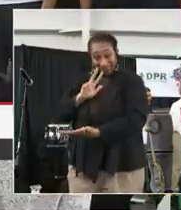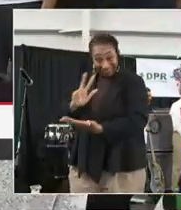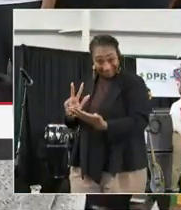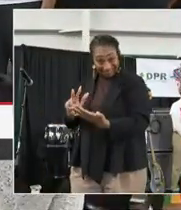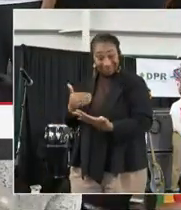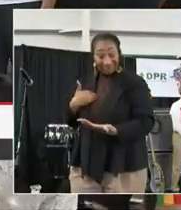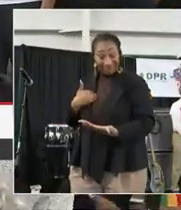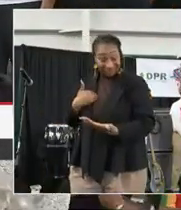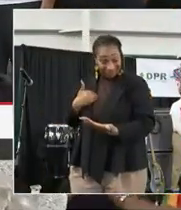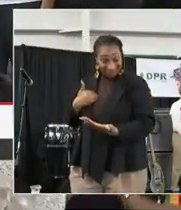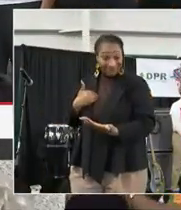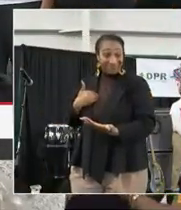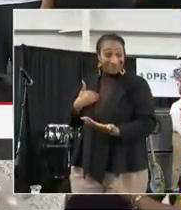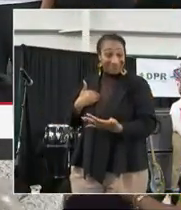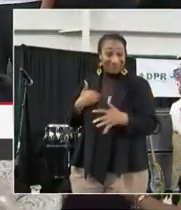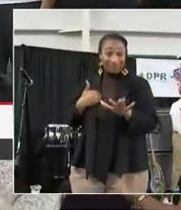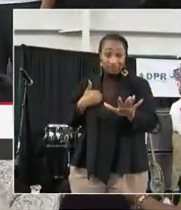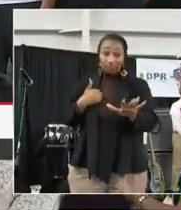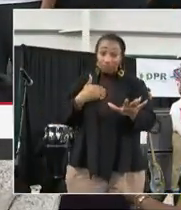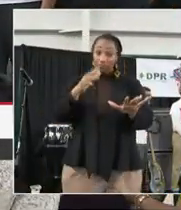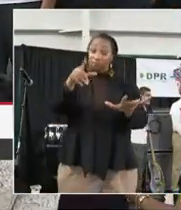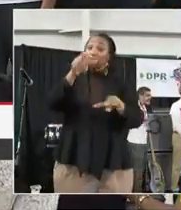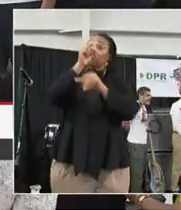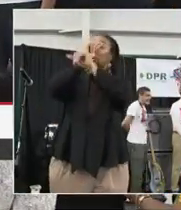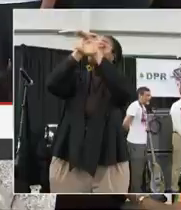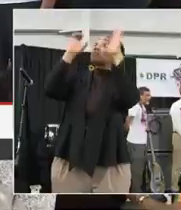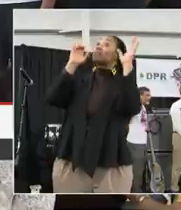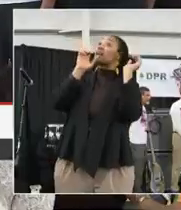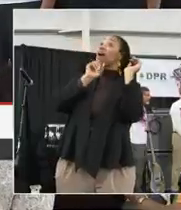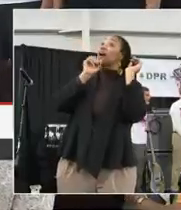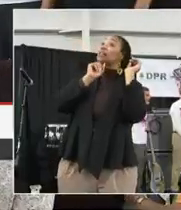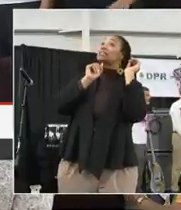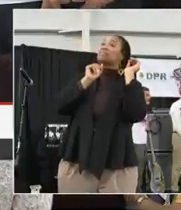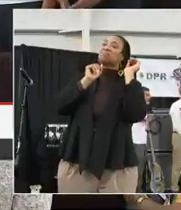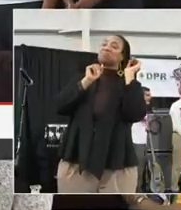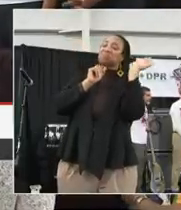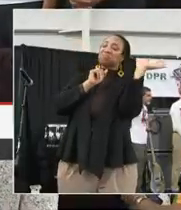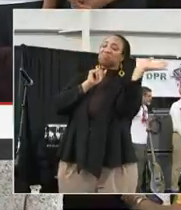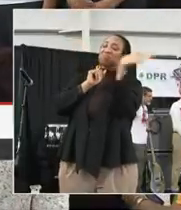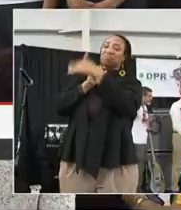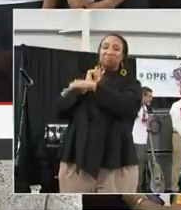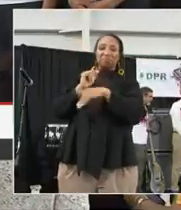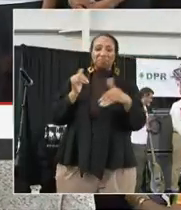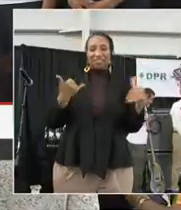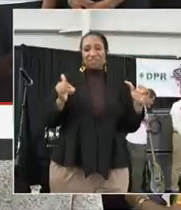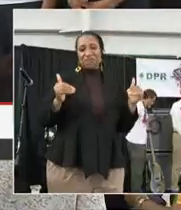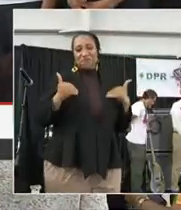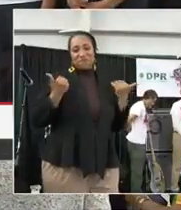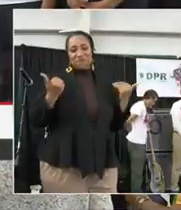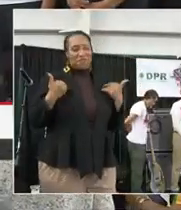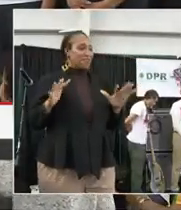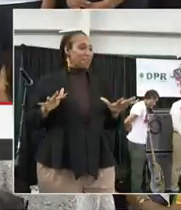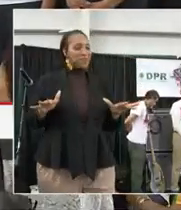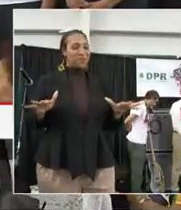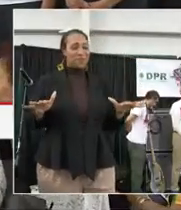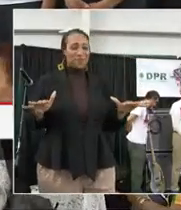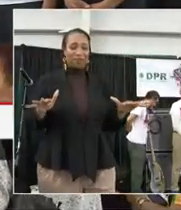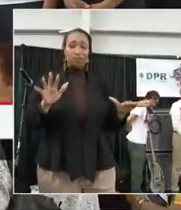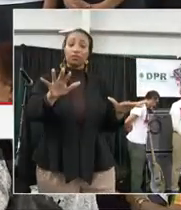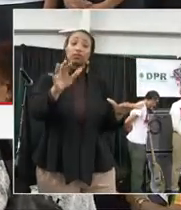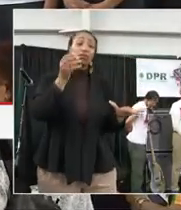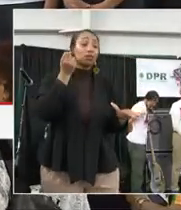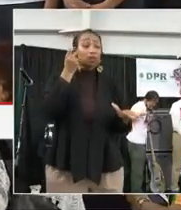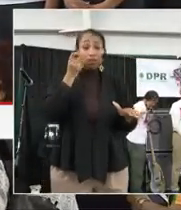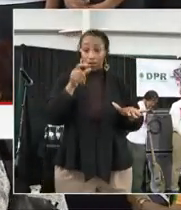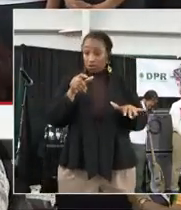on aging. And I could not do this work day in and day out without the amazing team at